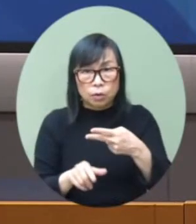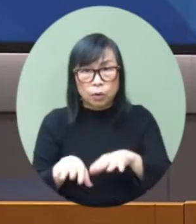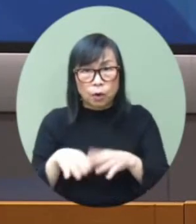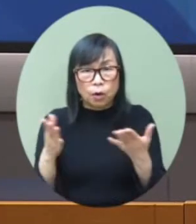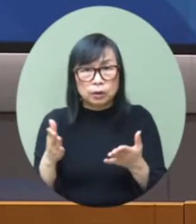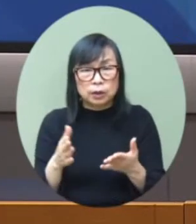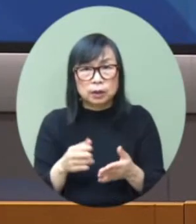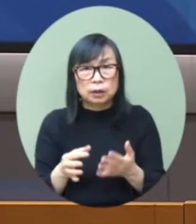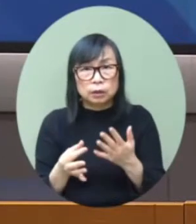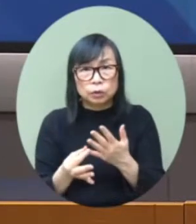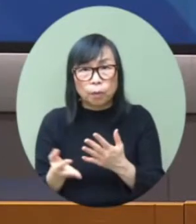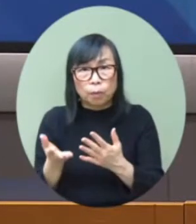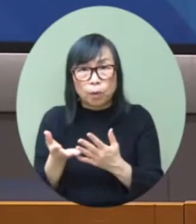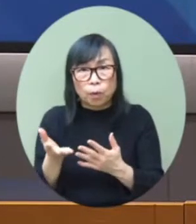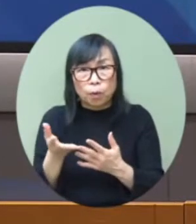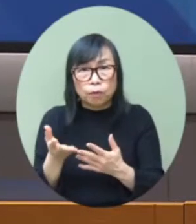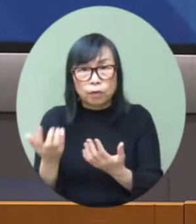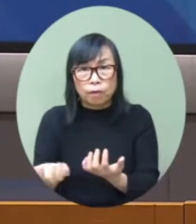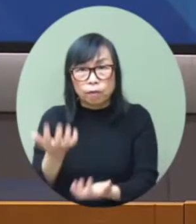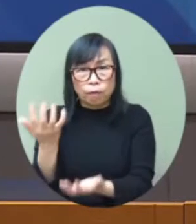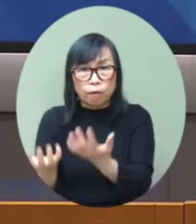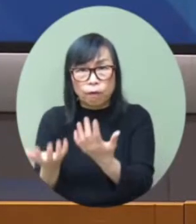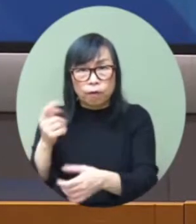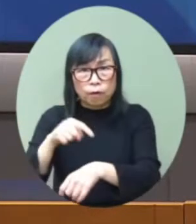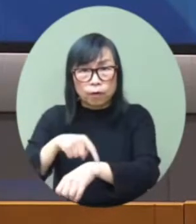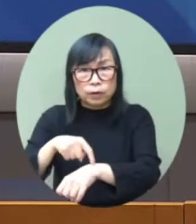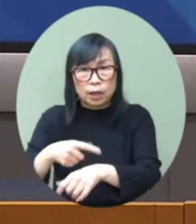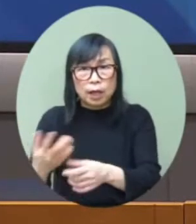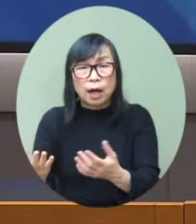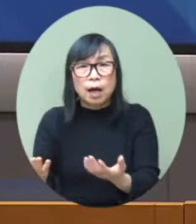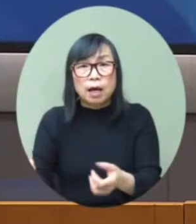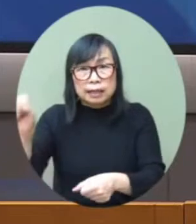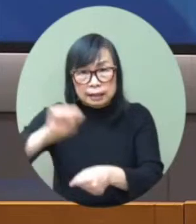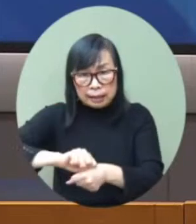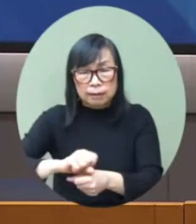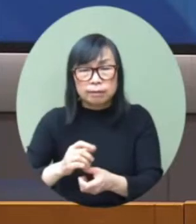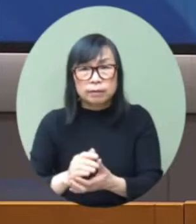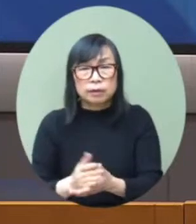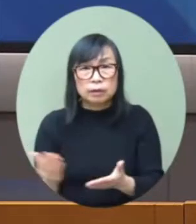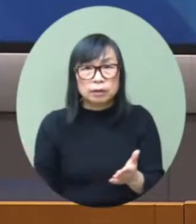possible increase in demand. That's why starting from February, we